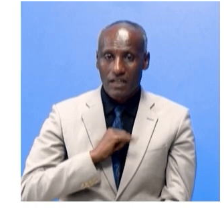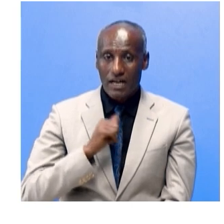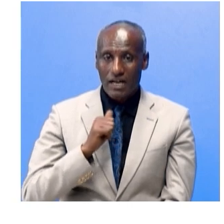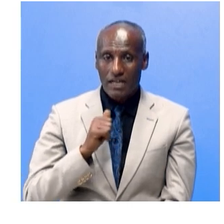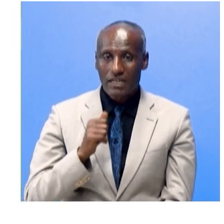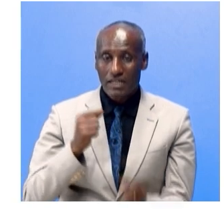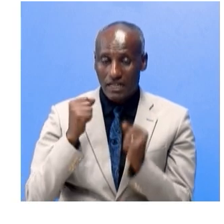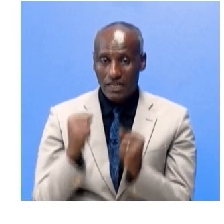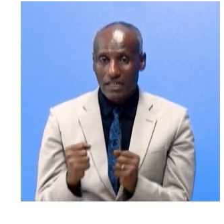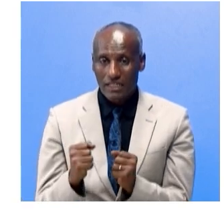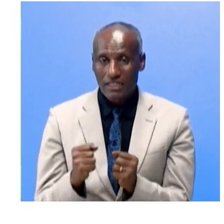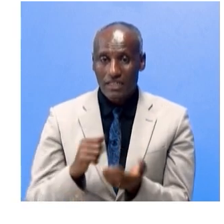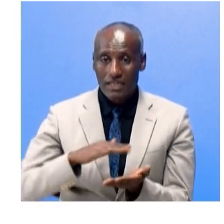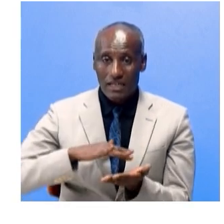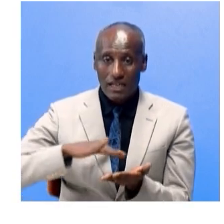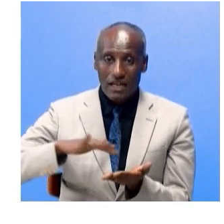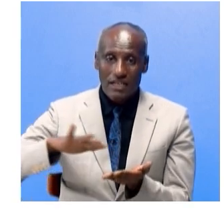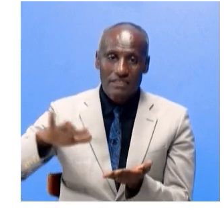can write